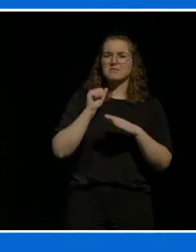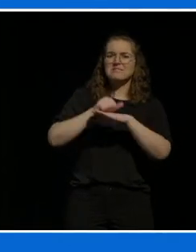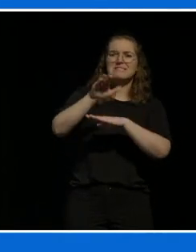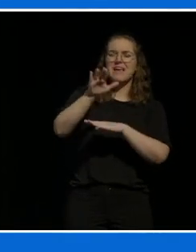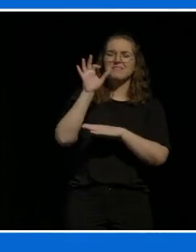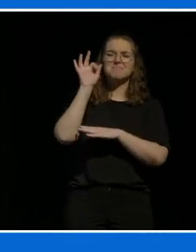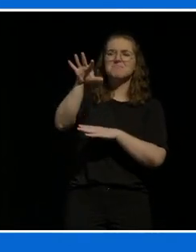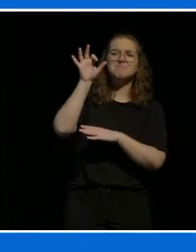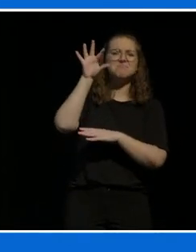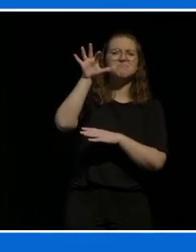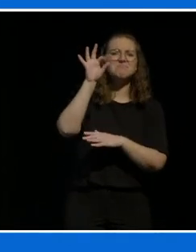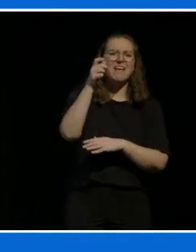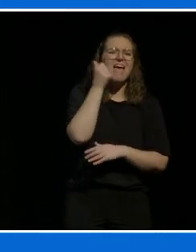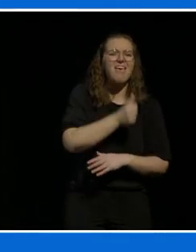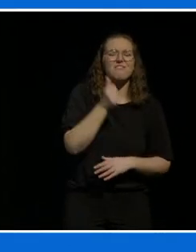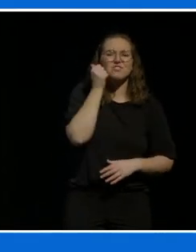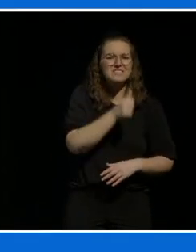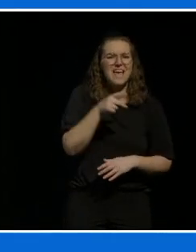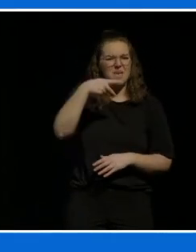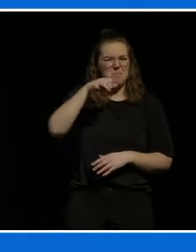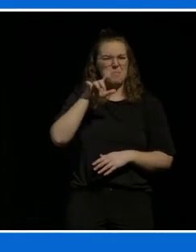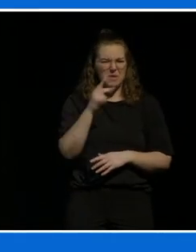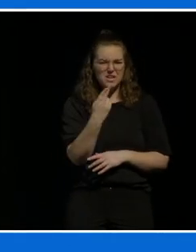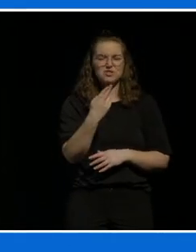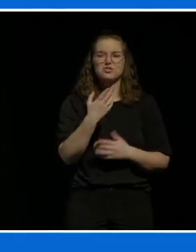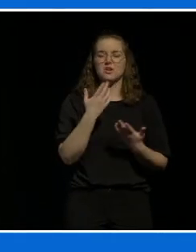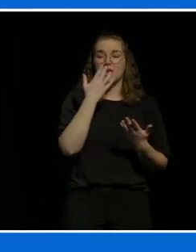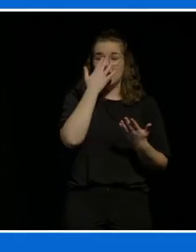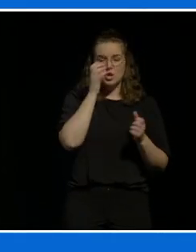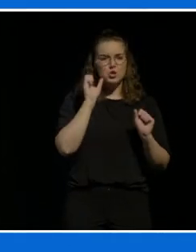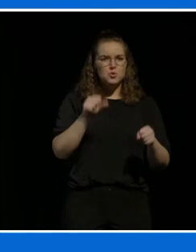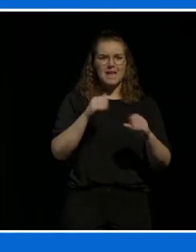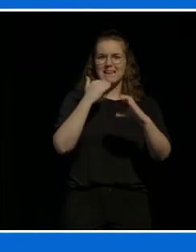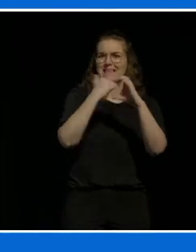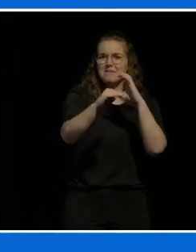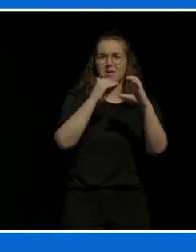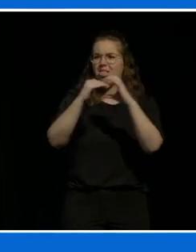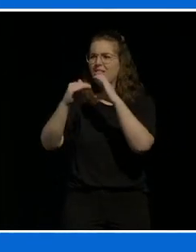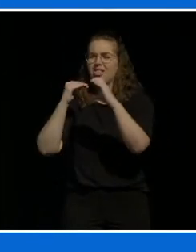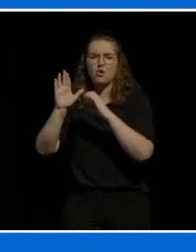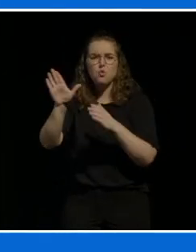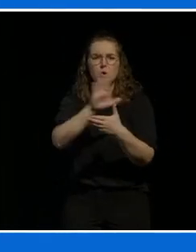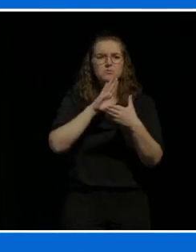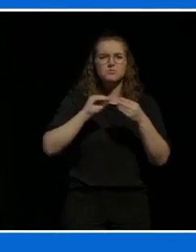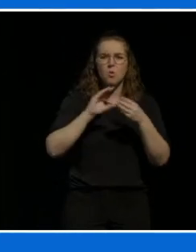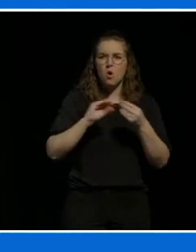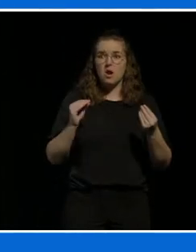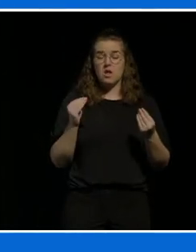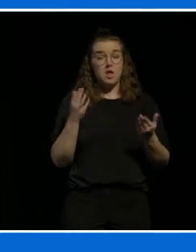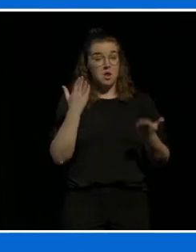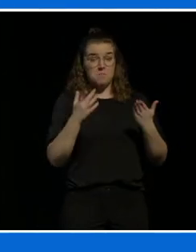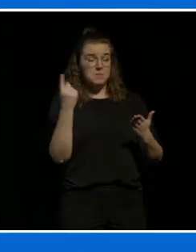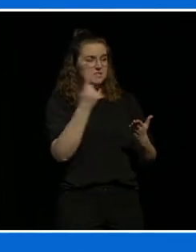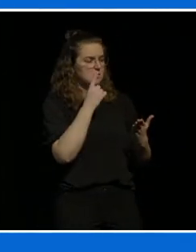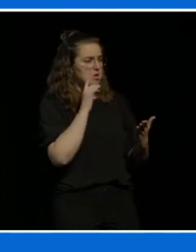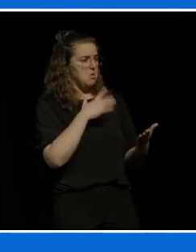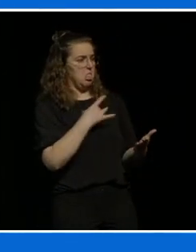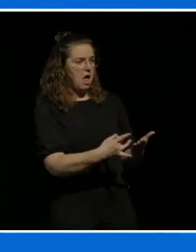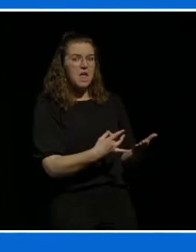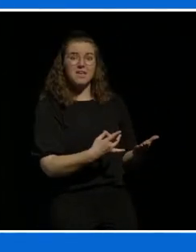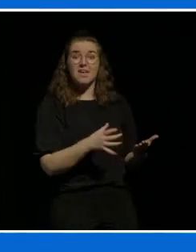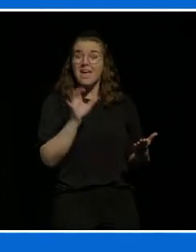called Cision, and you can find editors' emails from all around the world, and you can pitch your story, and you never know where that can take you. And it's